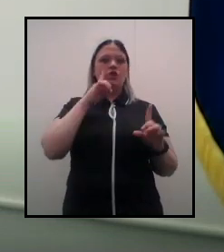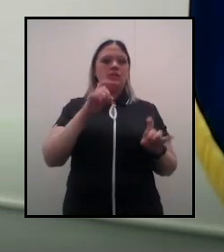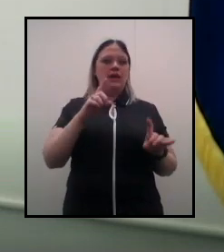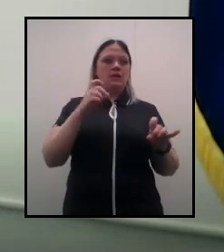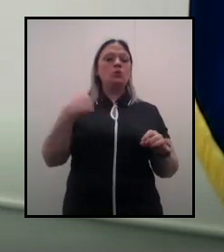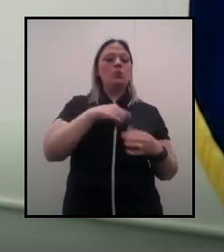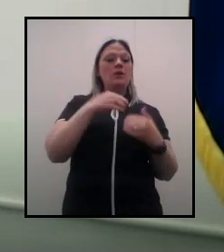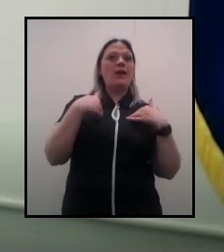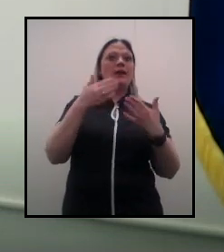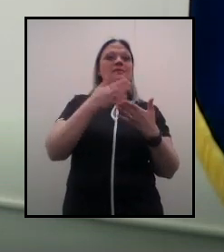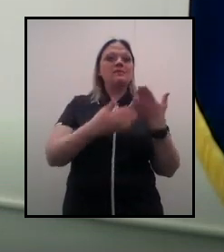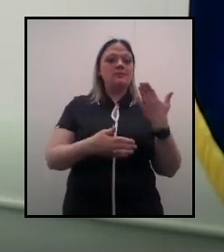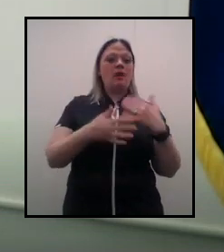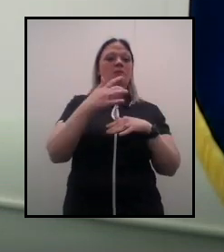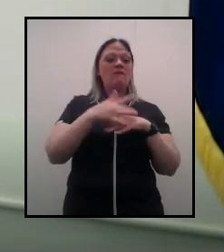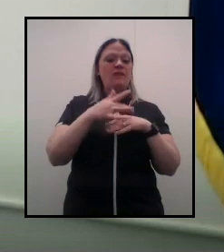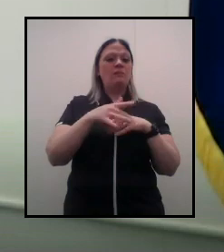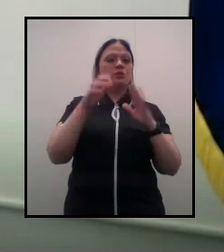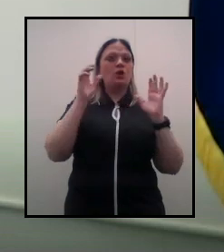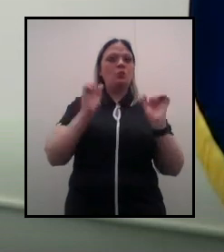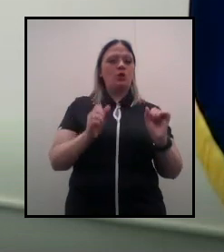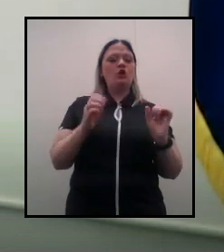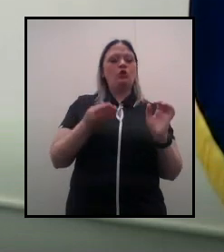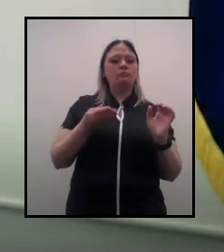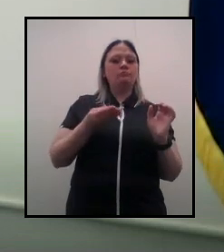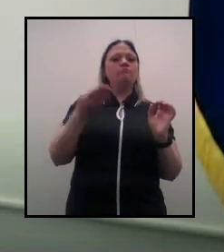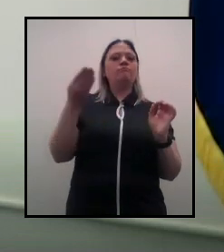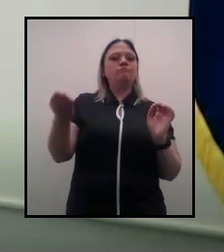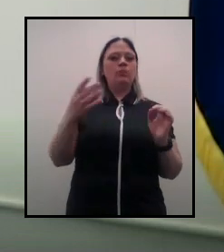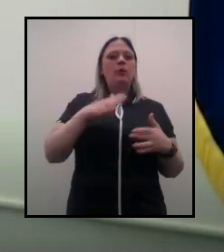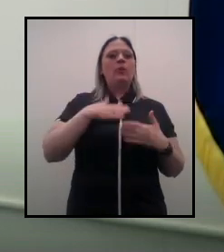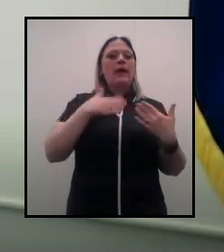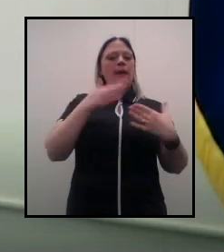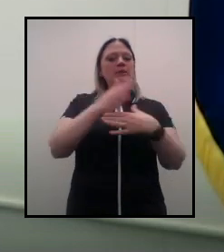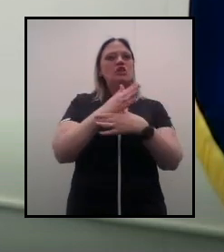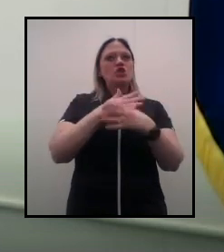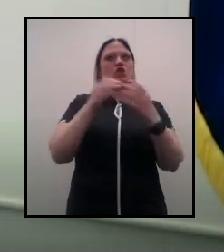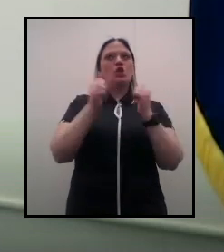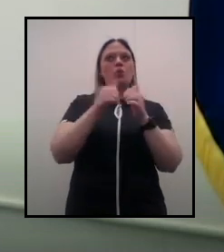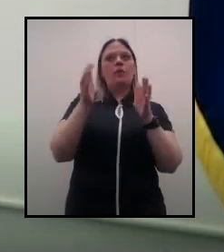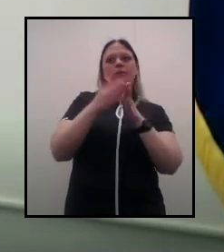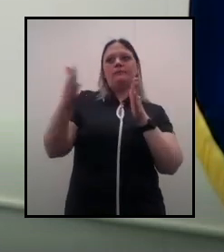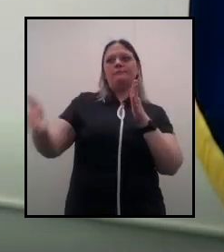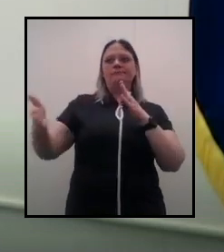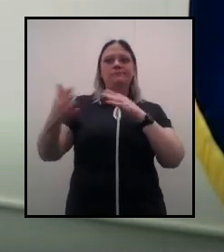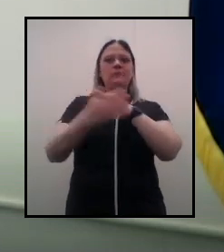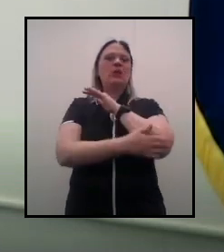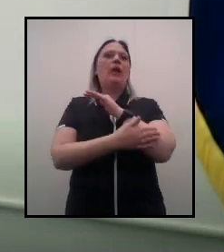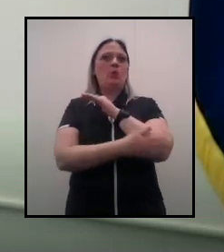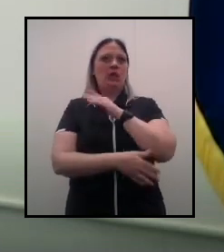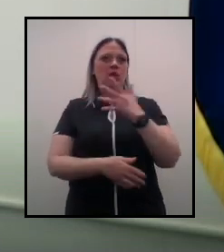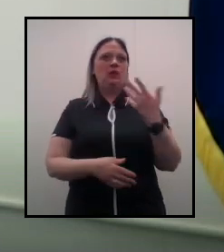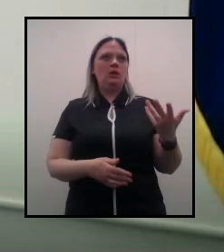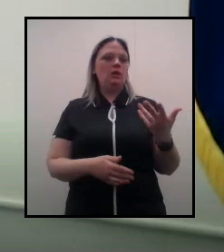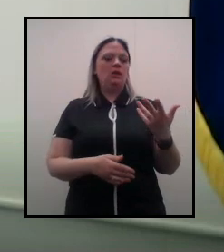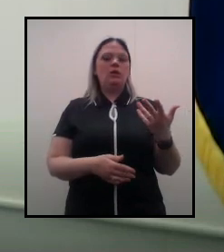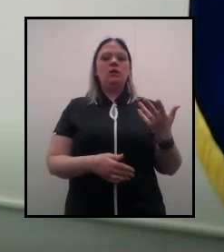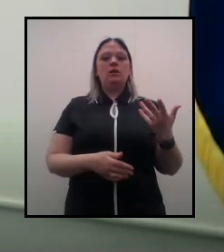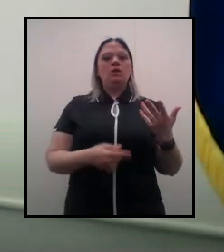some available to spare, so we were happy to share with our neighboring counties. So, I mean, we haven't